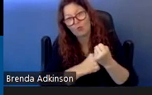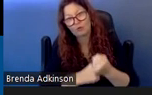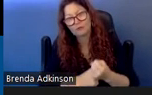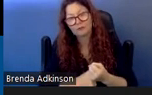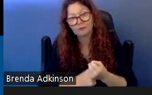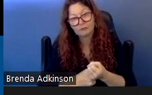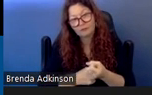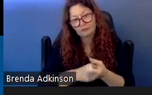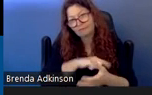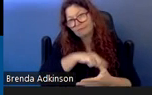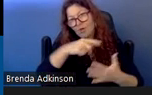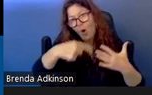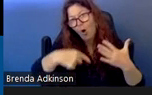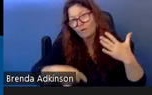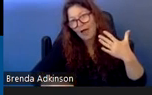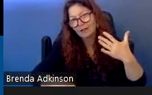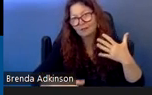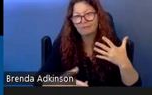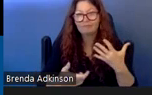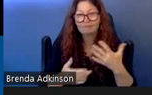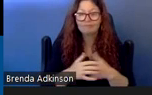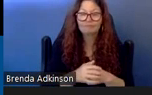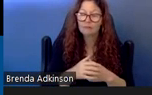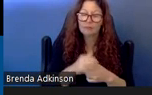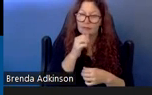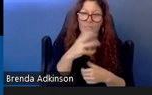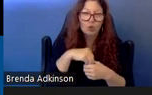those components that do not come with TSA.